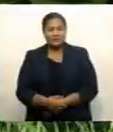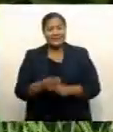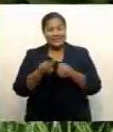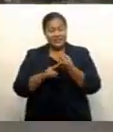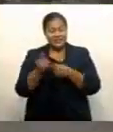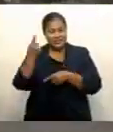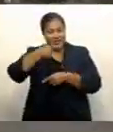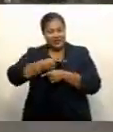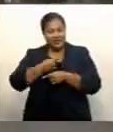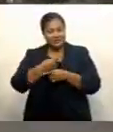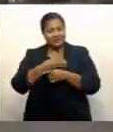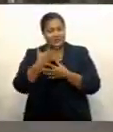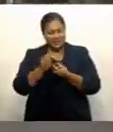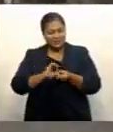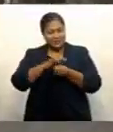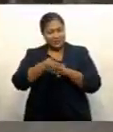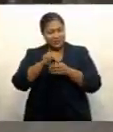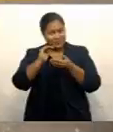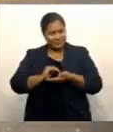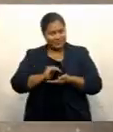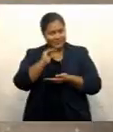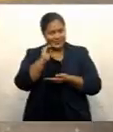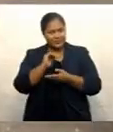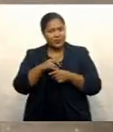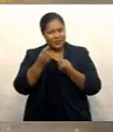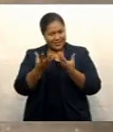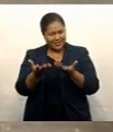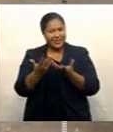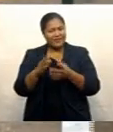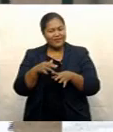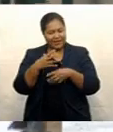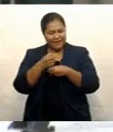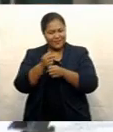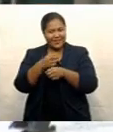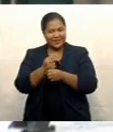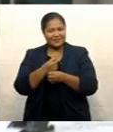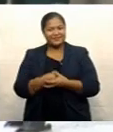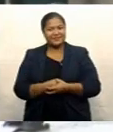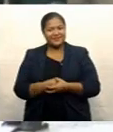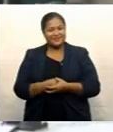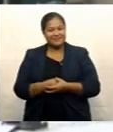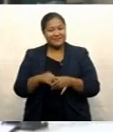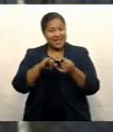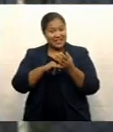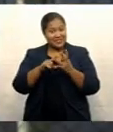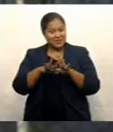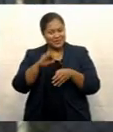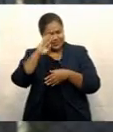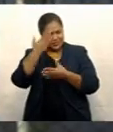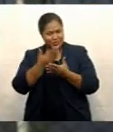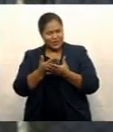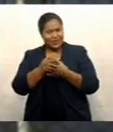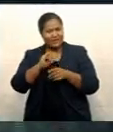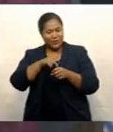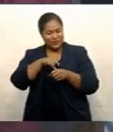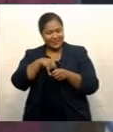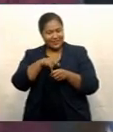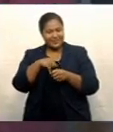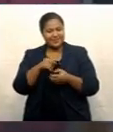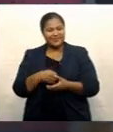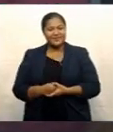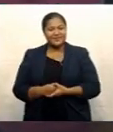And the news tonight, as COVID cases increase, we give you the very latest. SOS sounded for medical students.